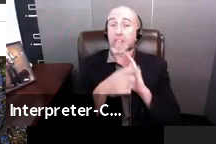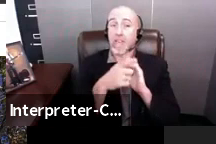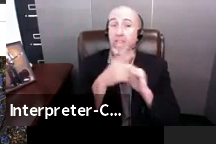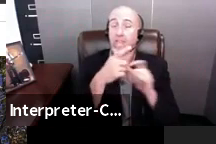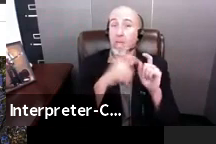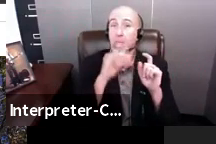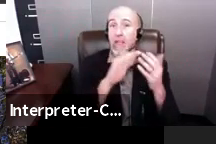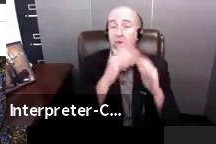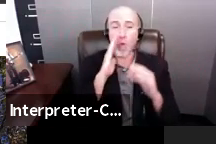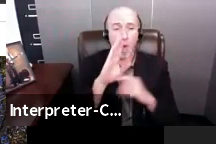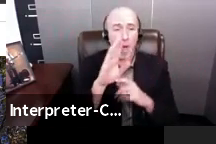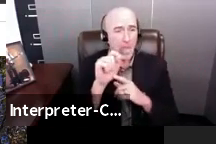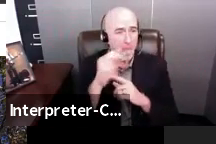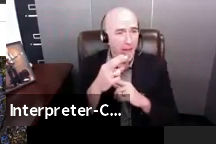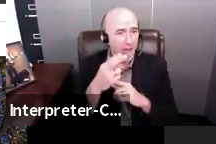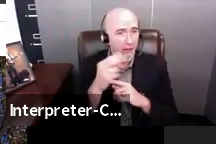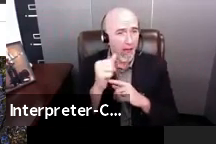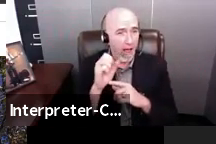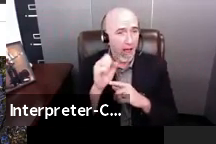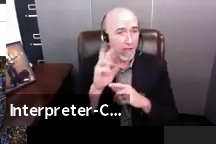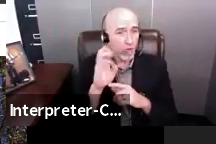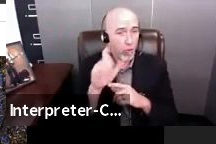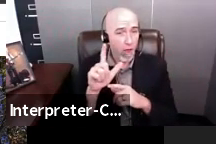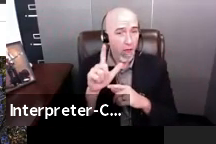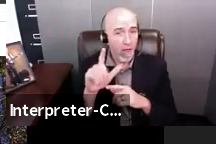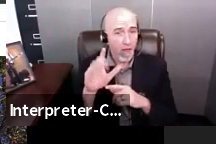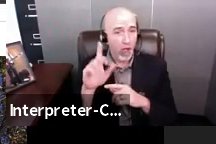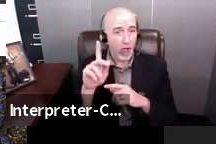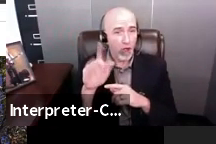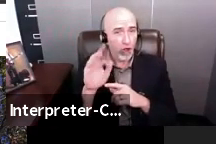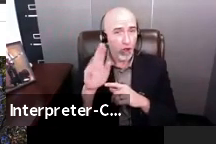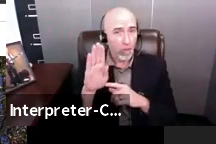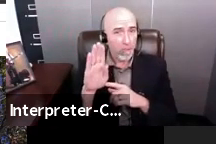from Beth Haswell Kirkby. Ms. Kirkby.